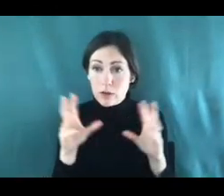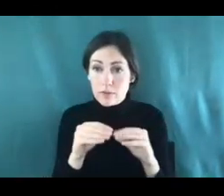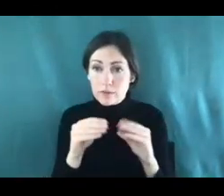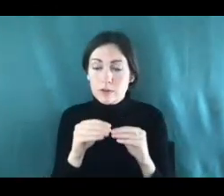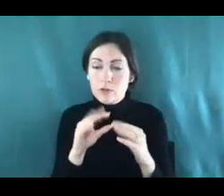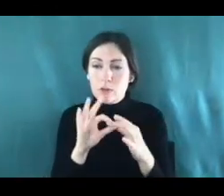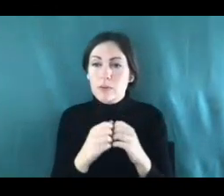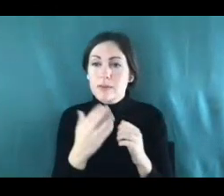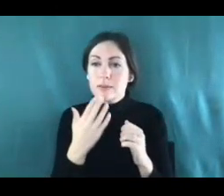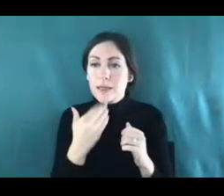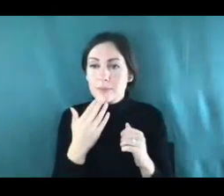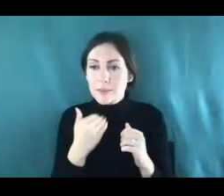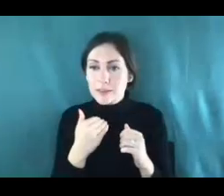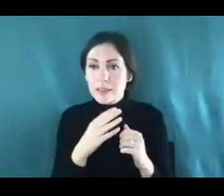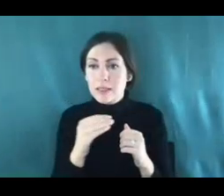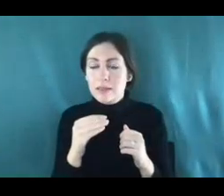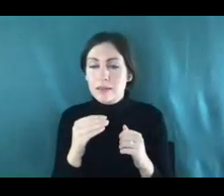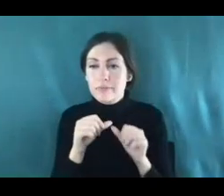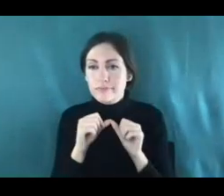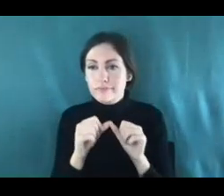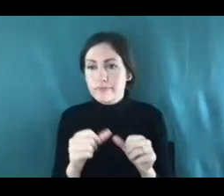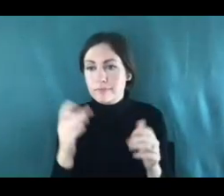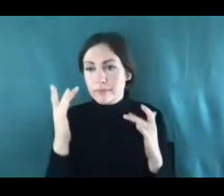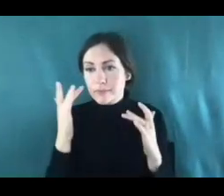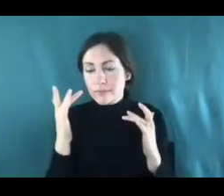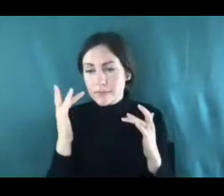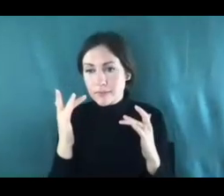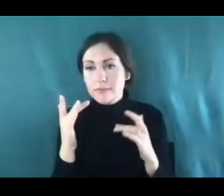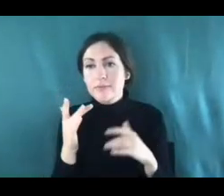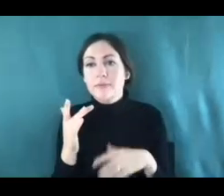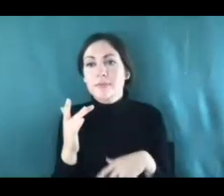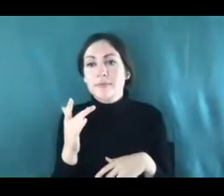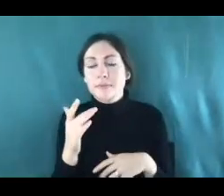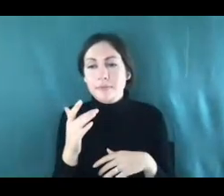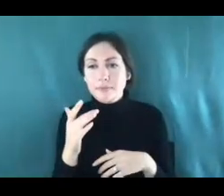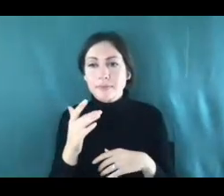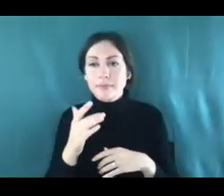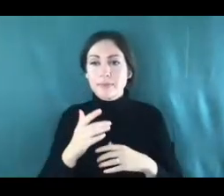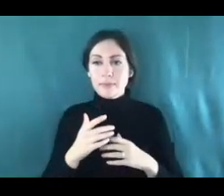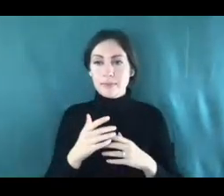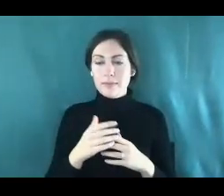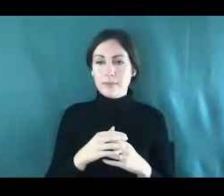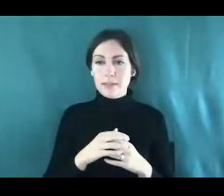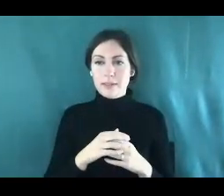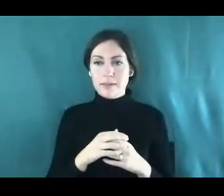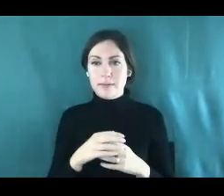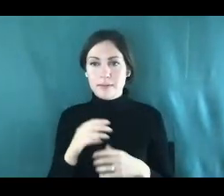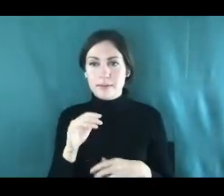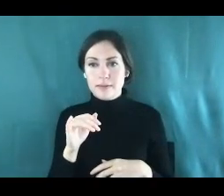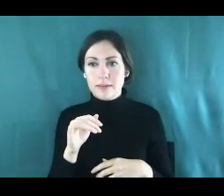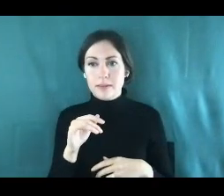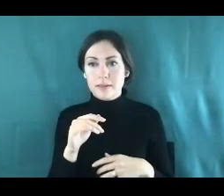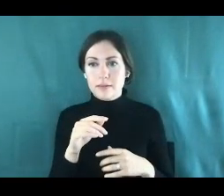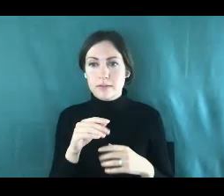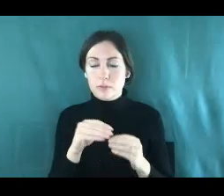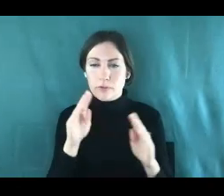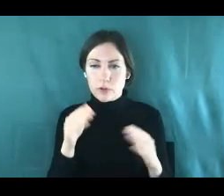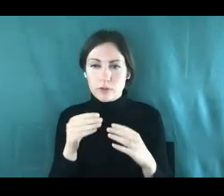diabetes and chronic disease needs. So that are all interconnected with rural and health needs.